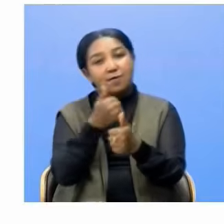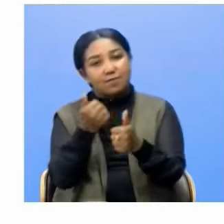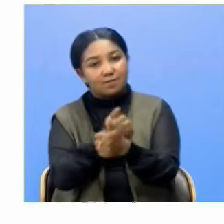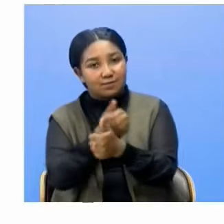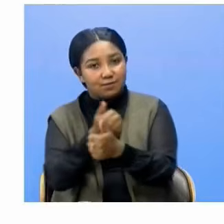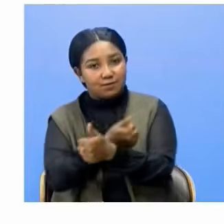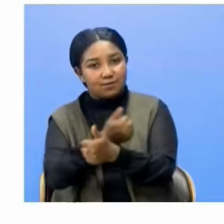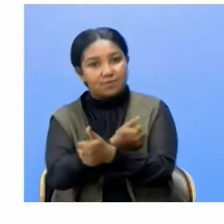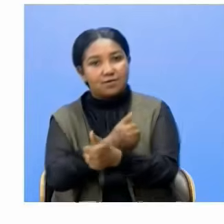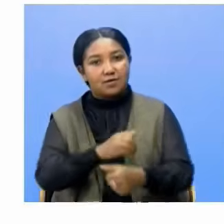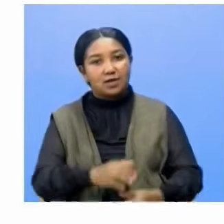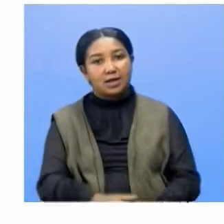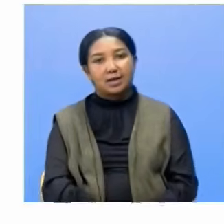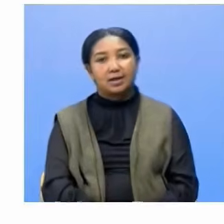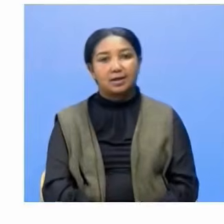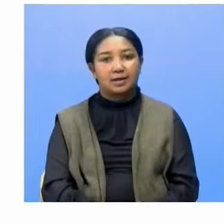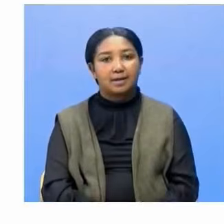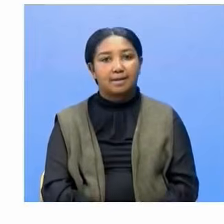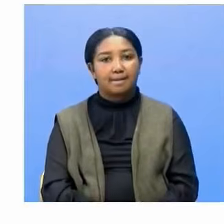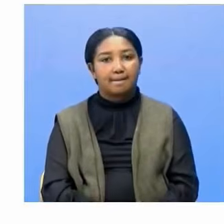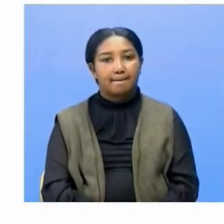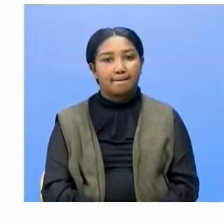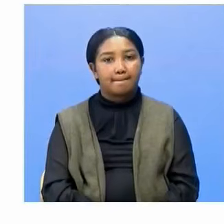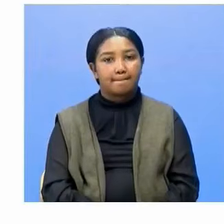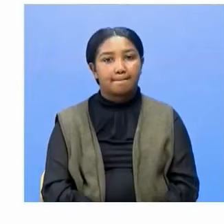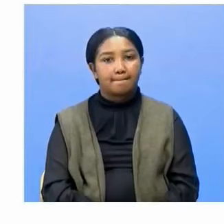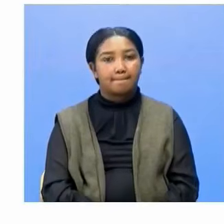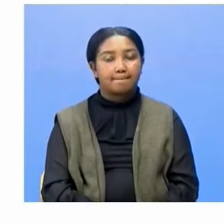Write the following